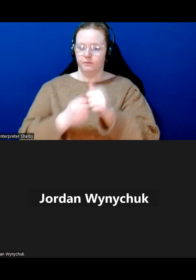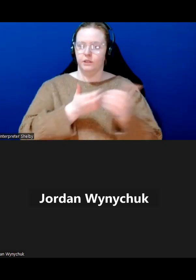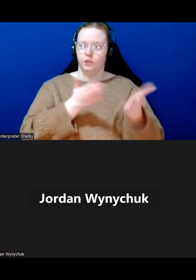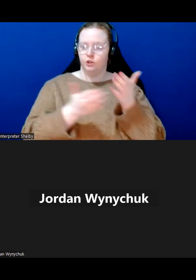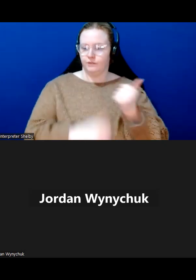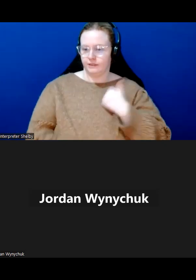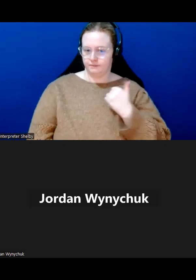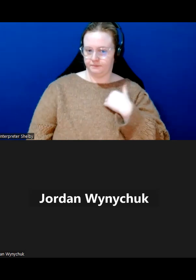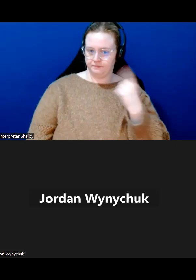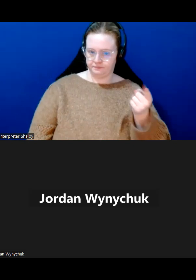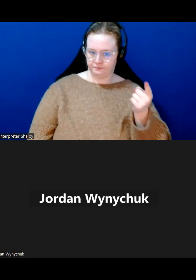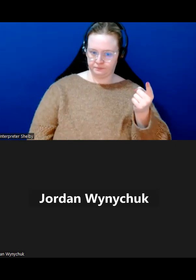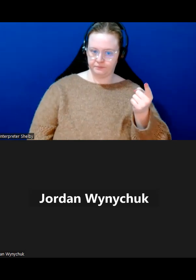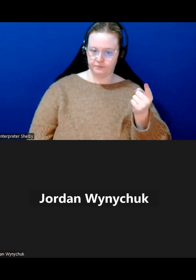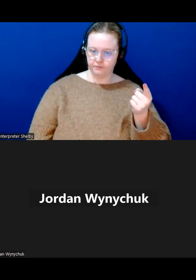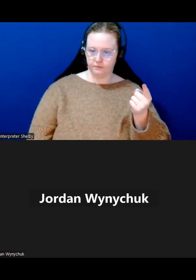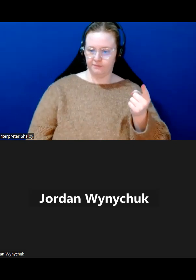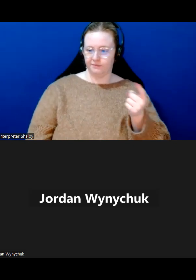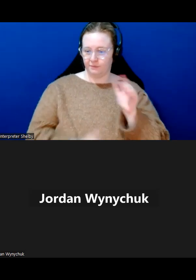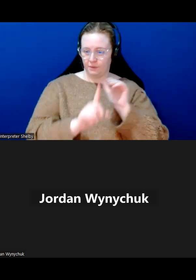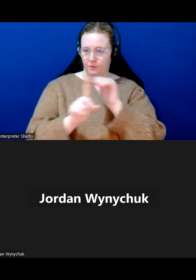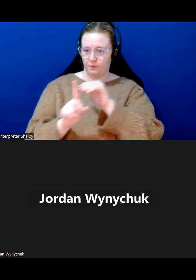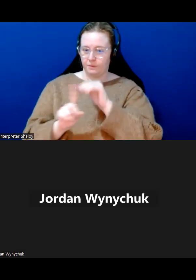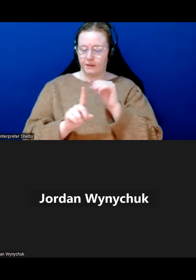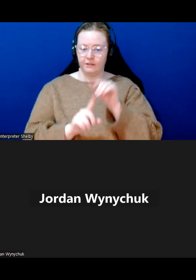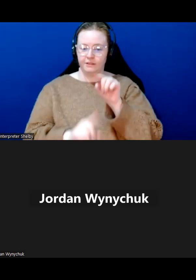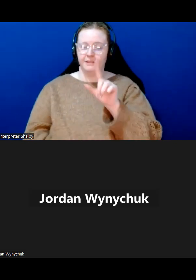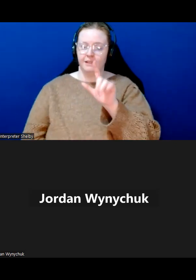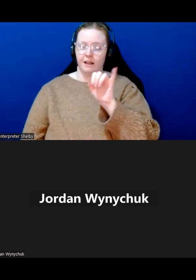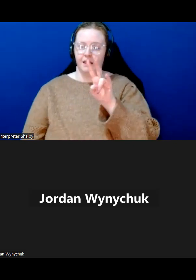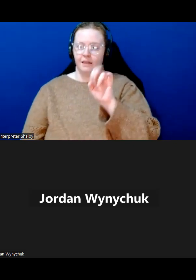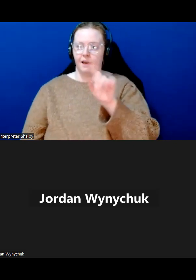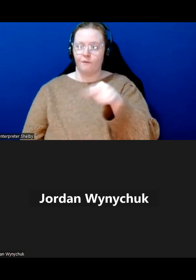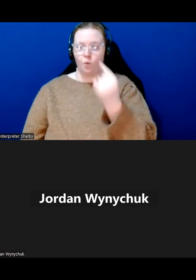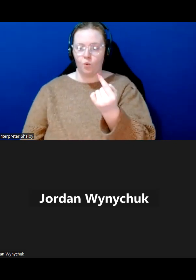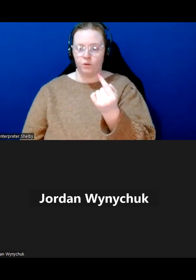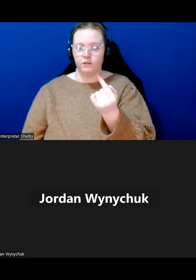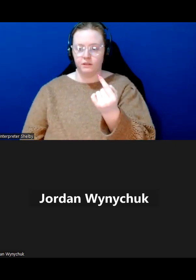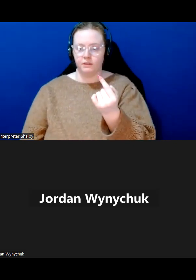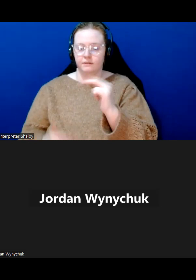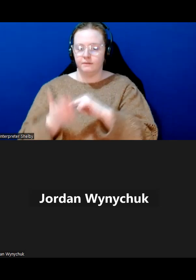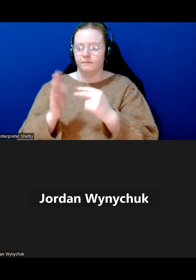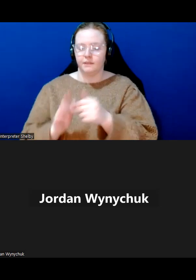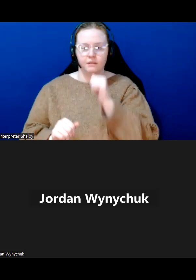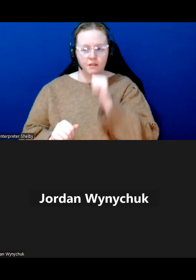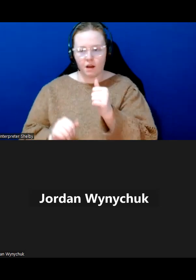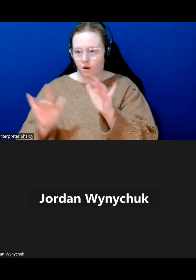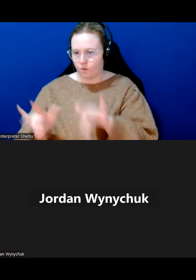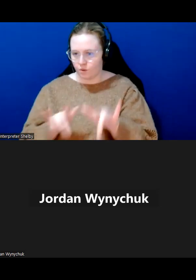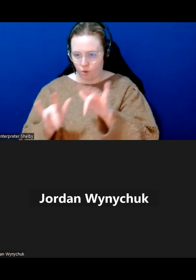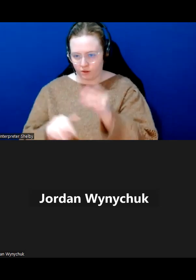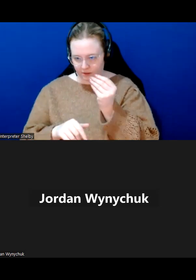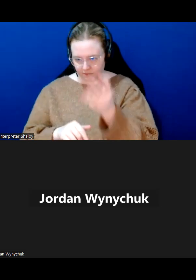Canada. To reminder to everybody on this call that this is a live session only. The session will not be recorded.